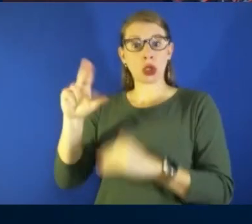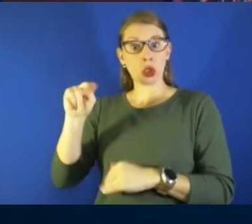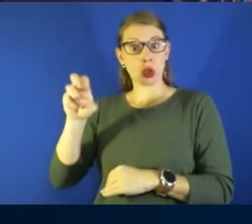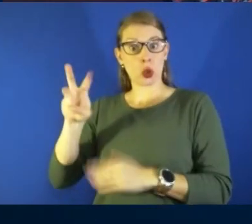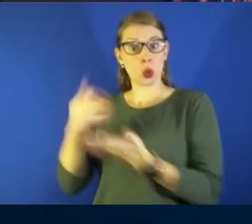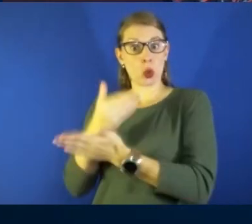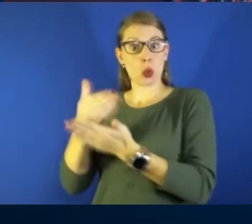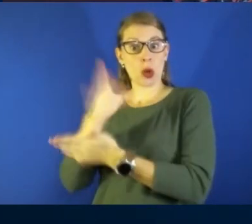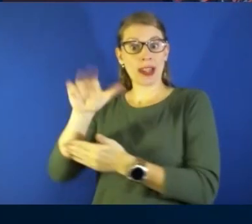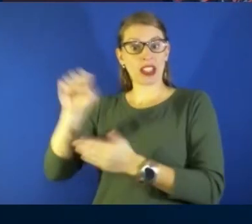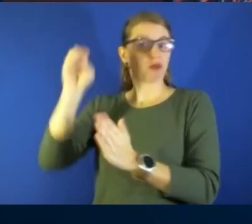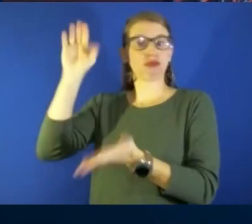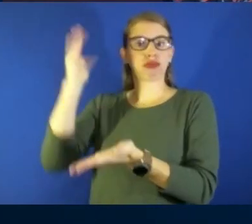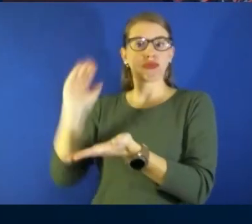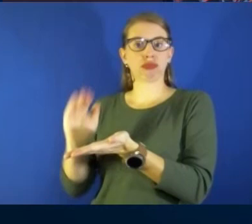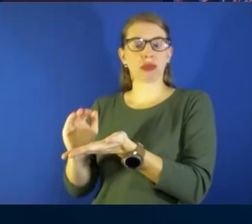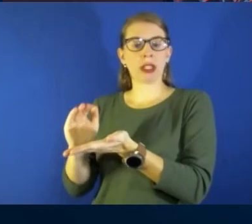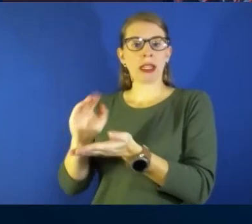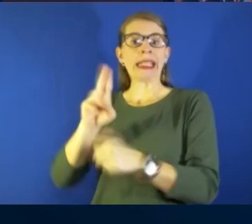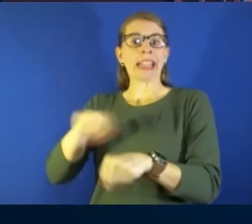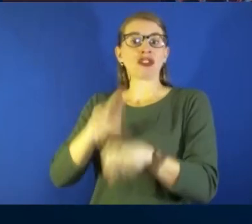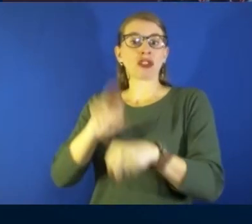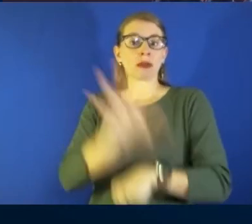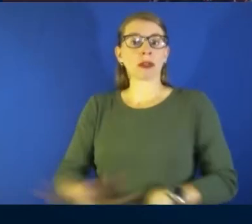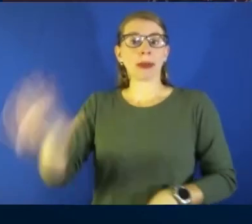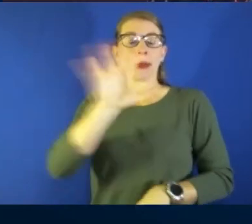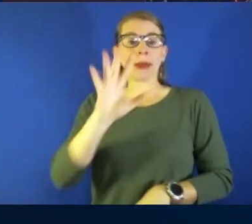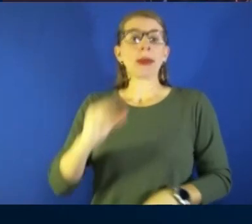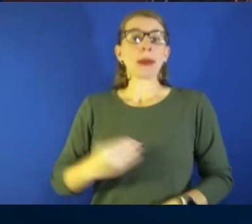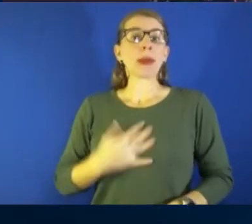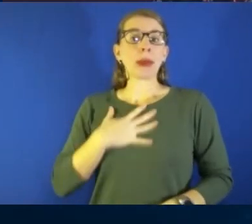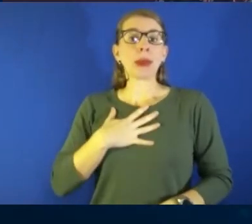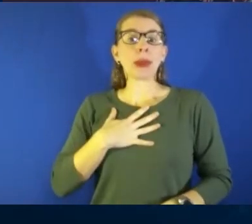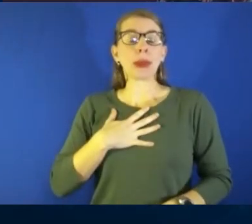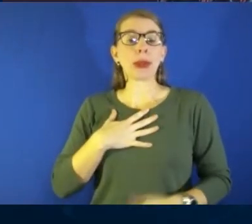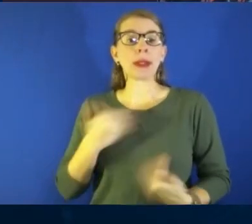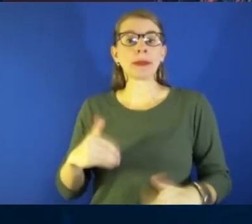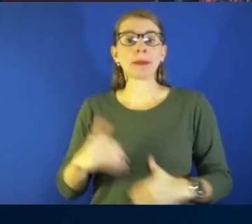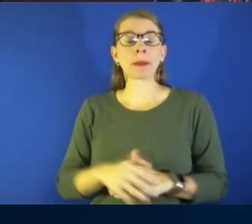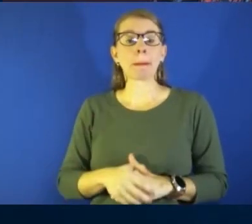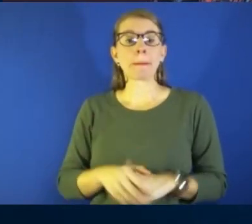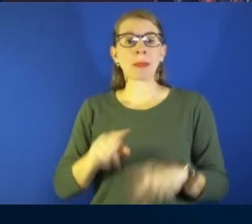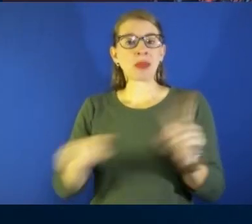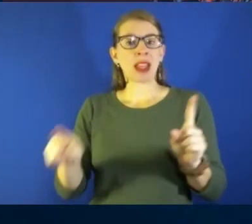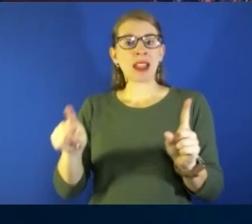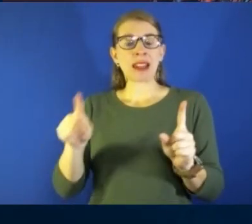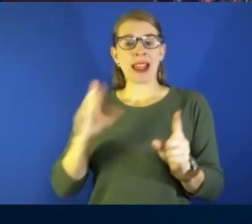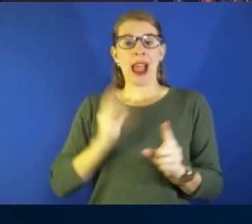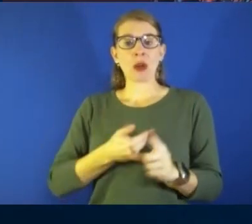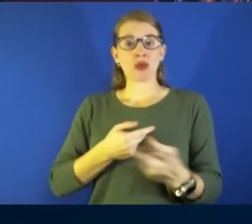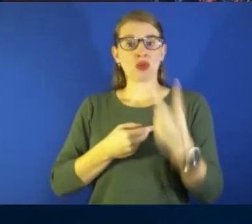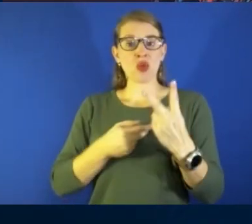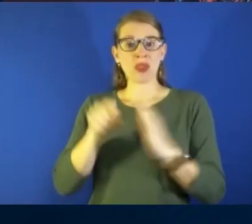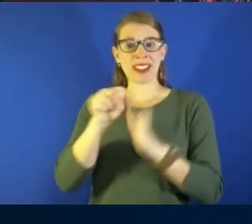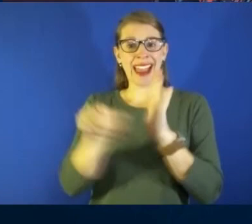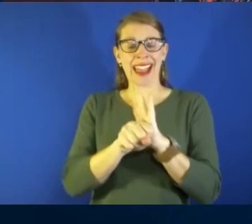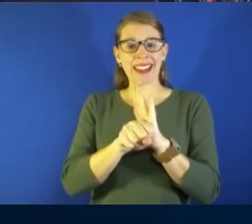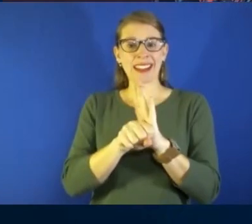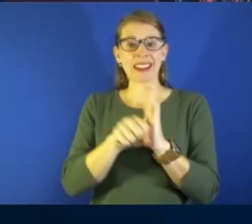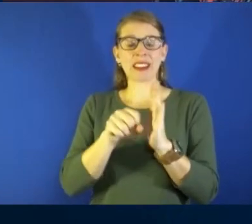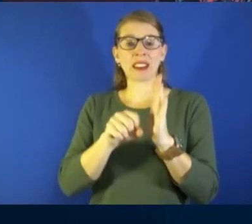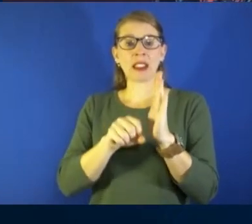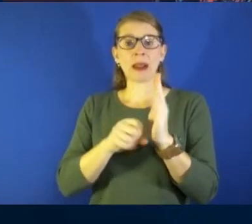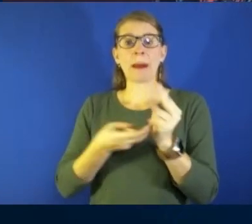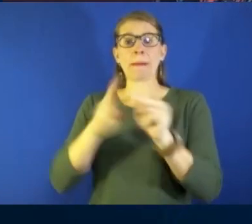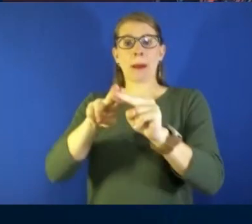dropping, and nationwide that's an encouraging trend. We're not seeing, at least in our 2 states, a huge spike in